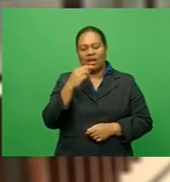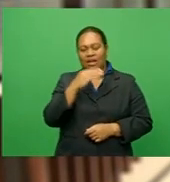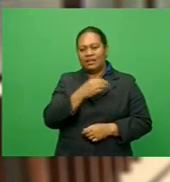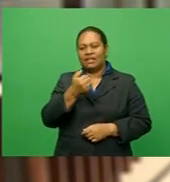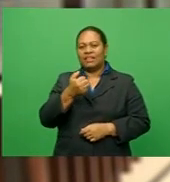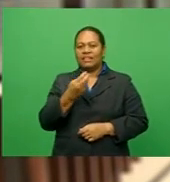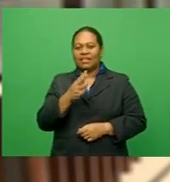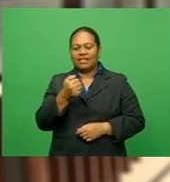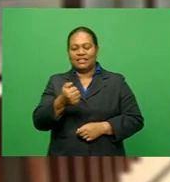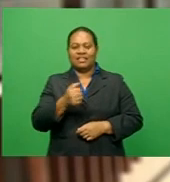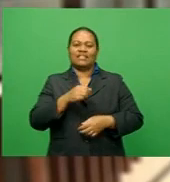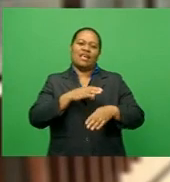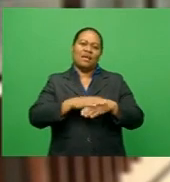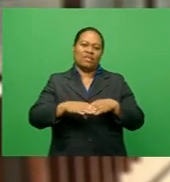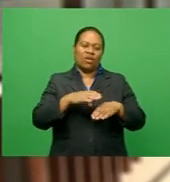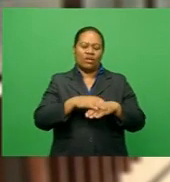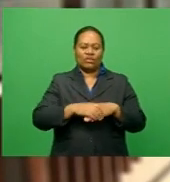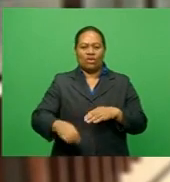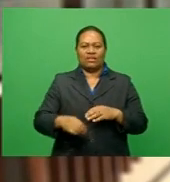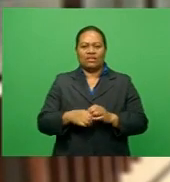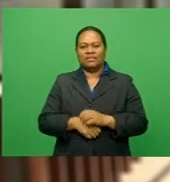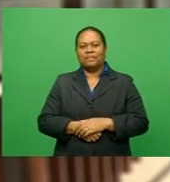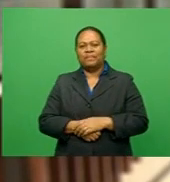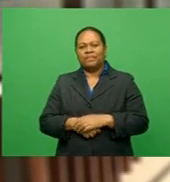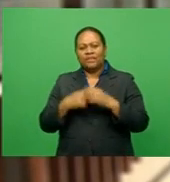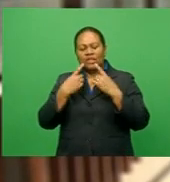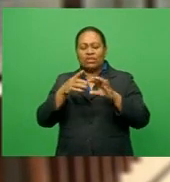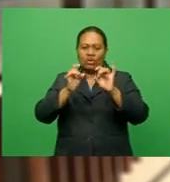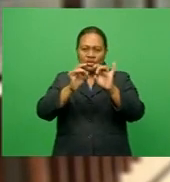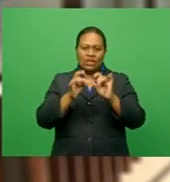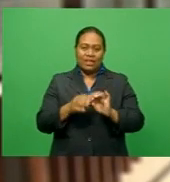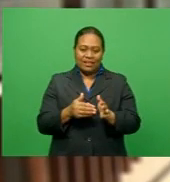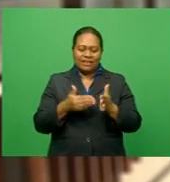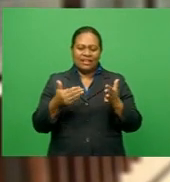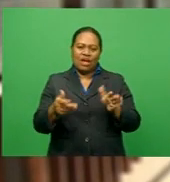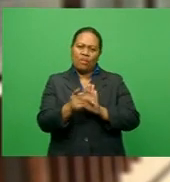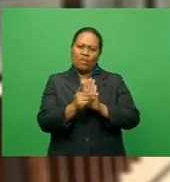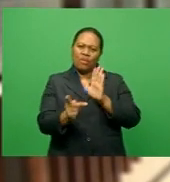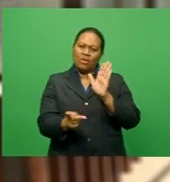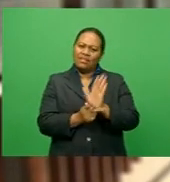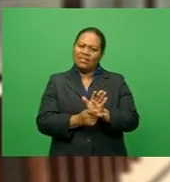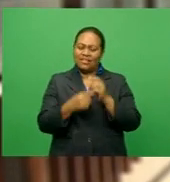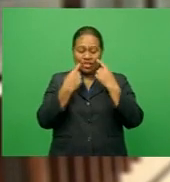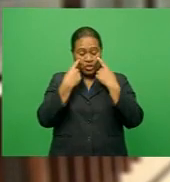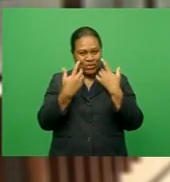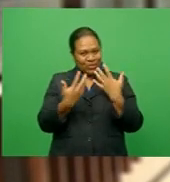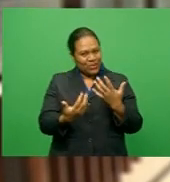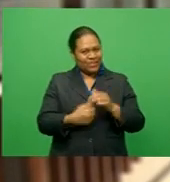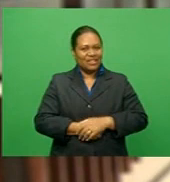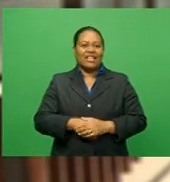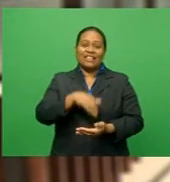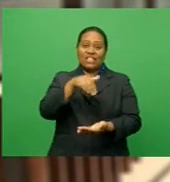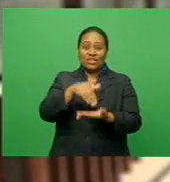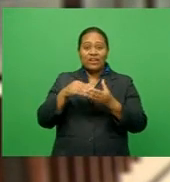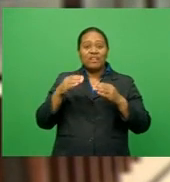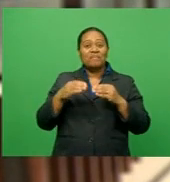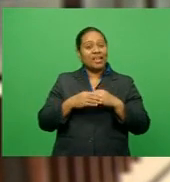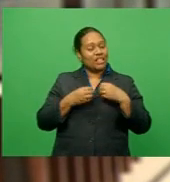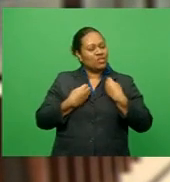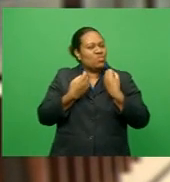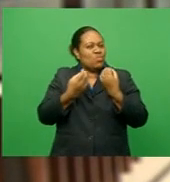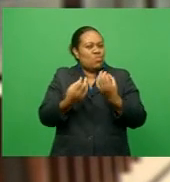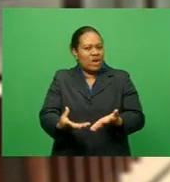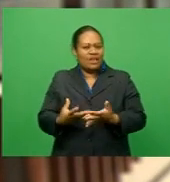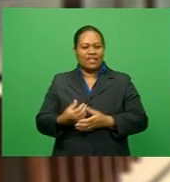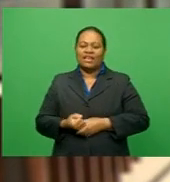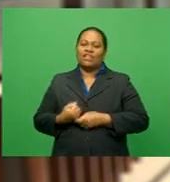$136,000. Minutes from the Reserve Bank of Australia's most recent policy meeting showed the central bank is ready to provide